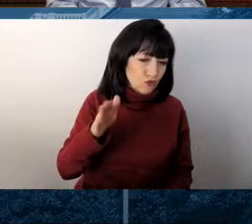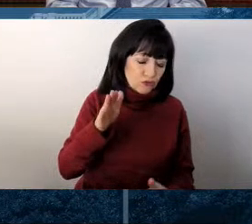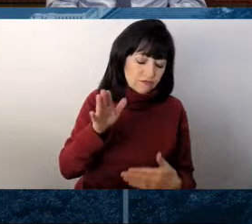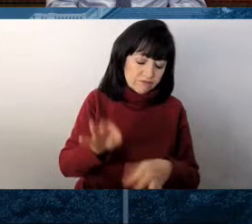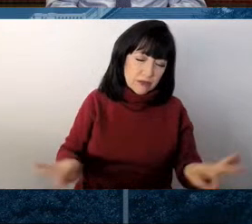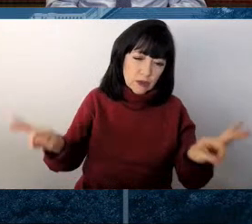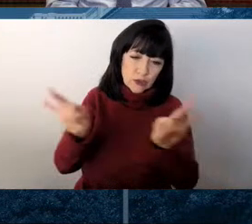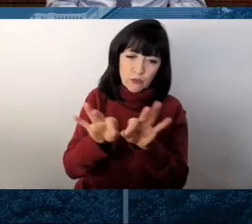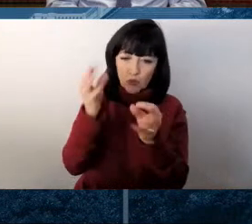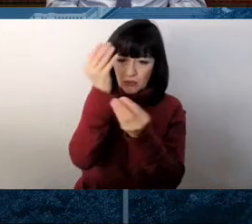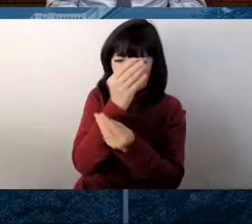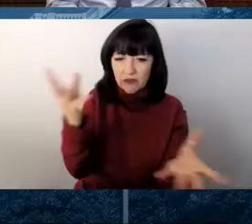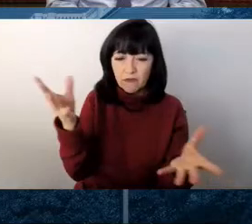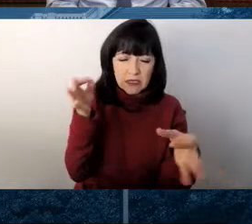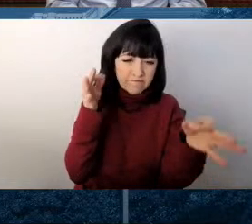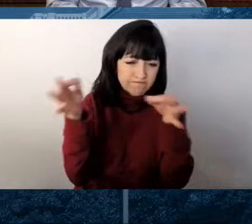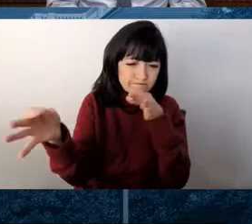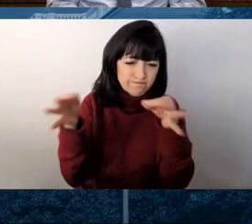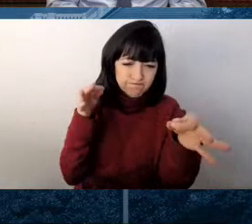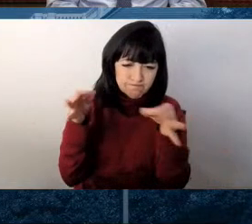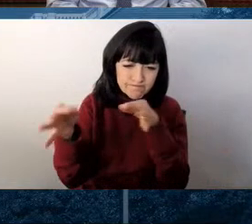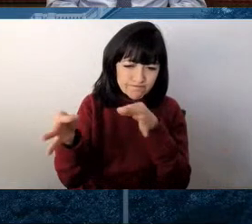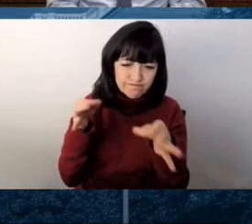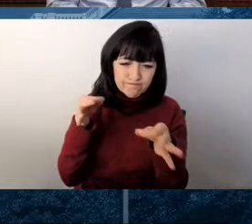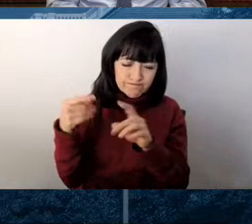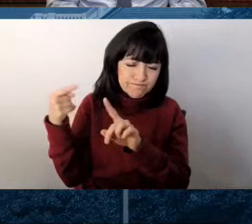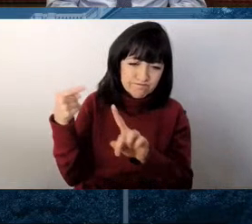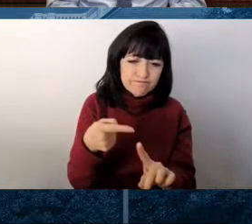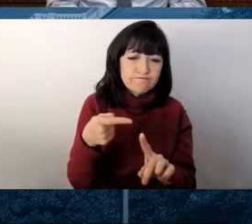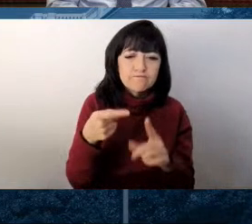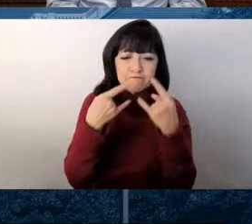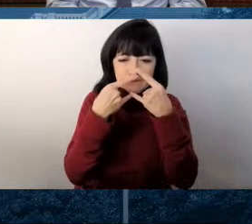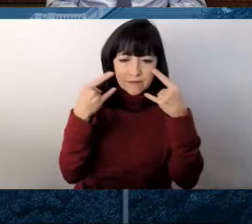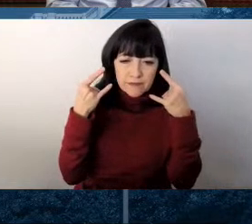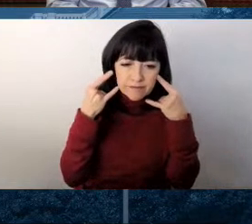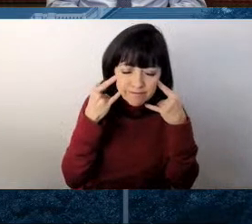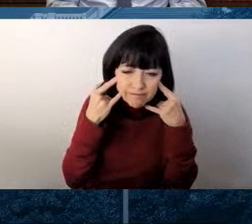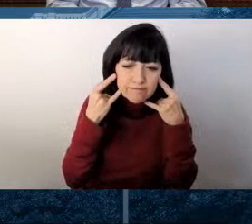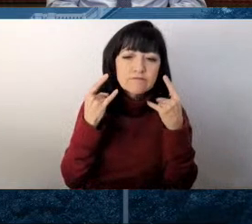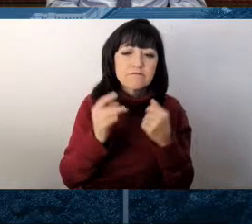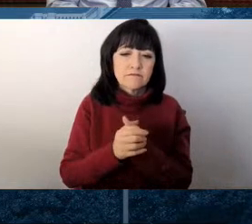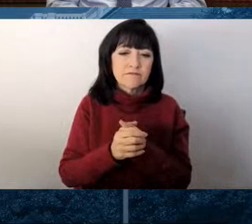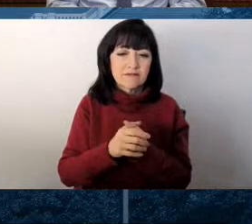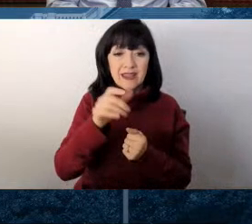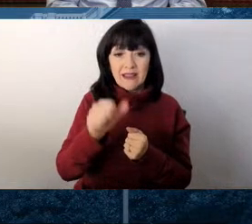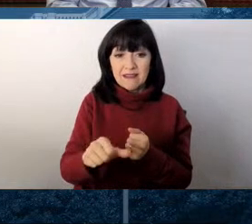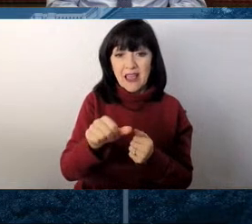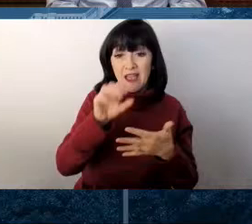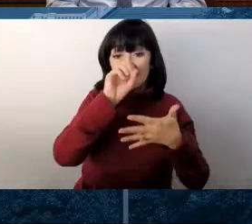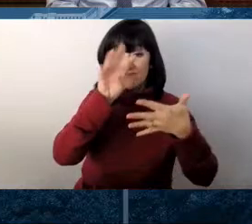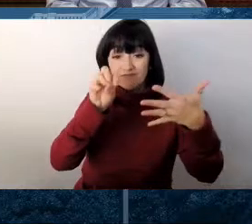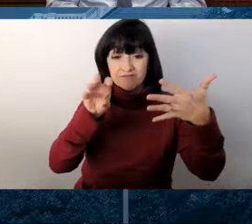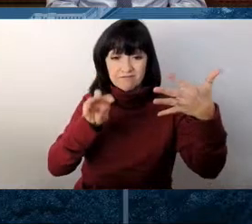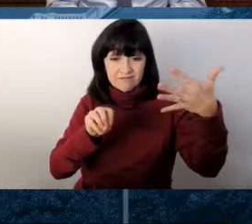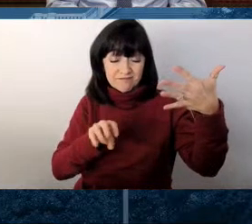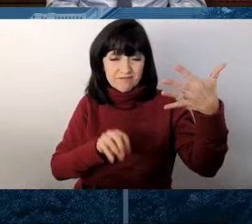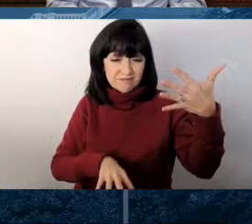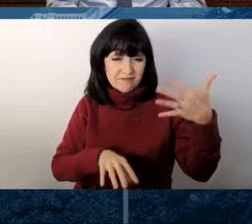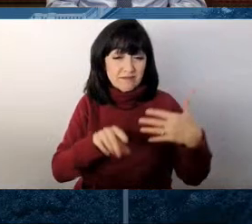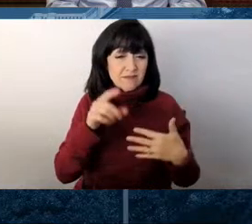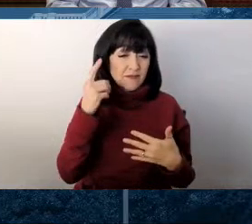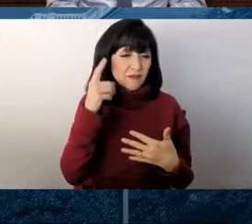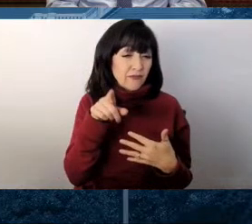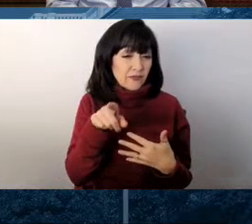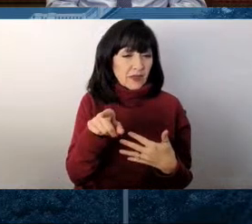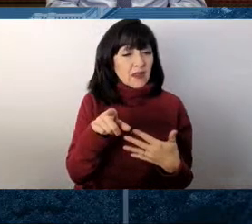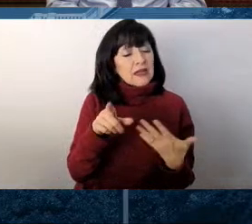mask wearing and all the things in this slide here that each of us can do to try to stamp down the spread of COVID.